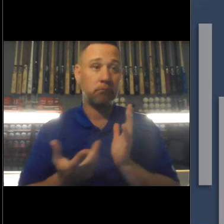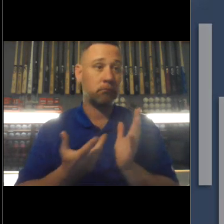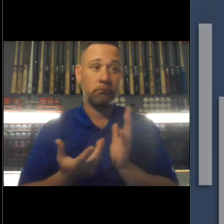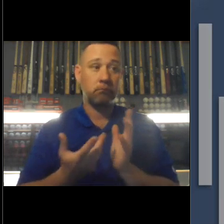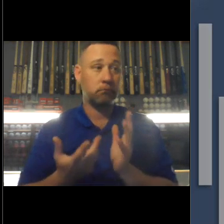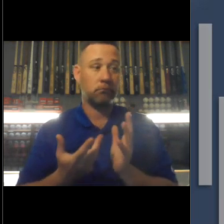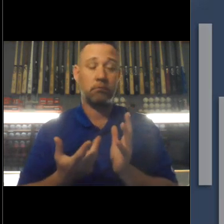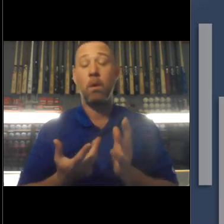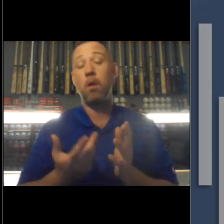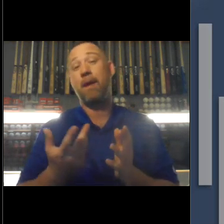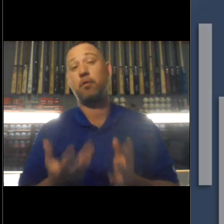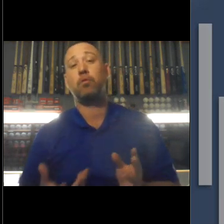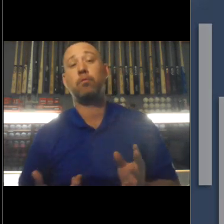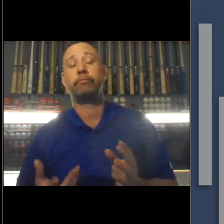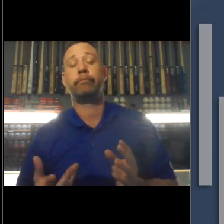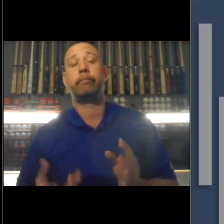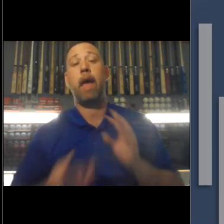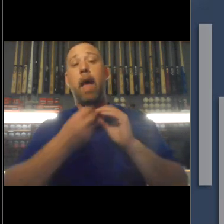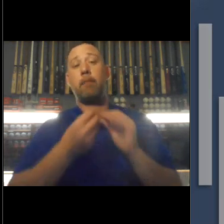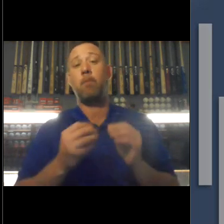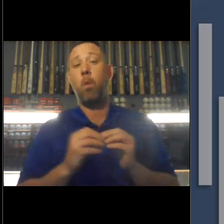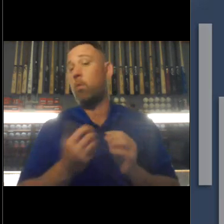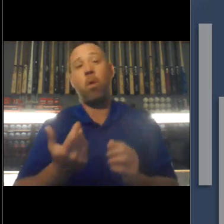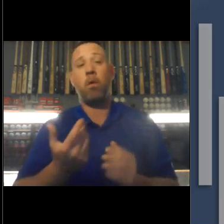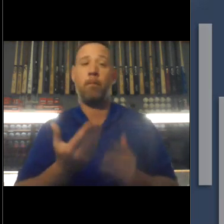or you may not, right?